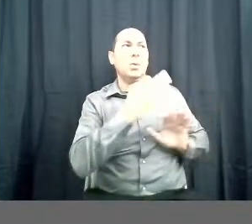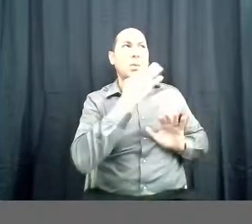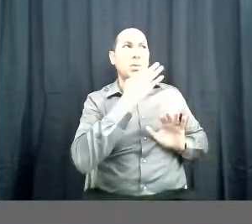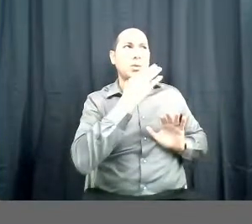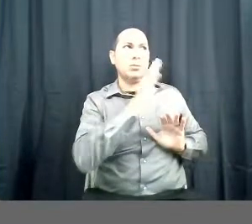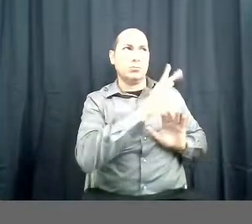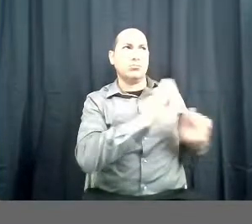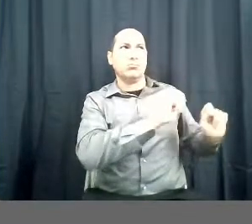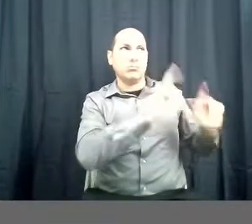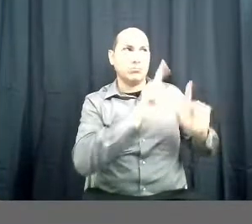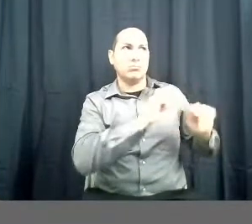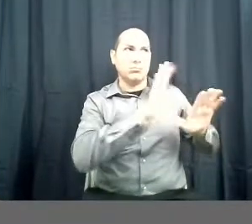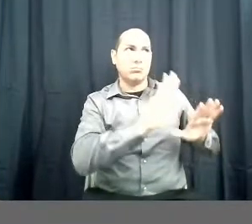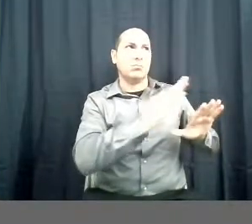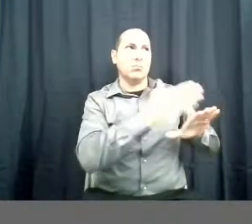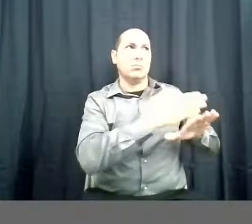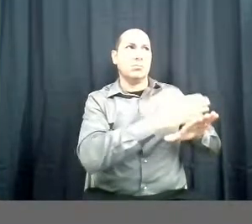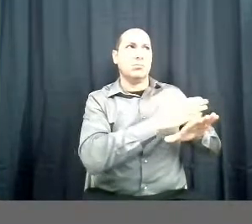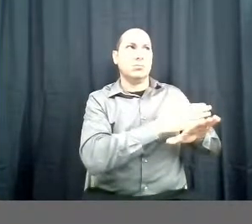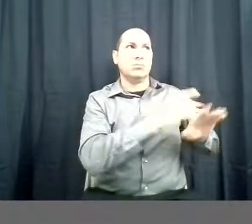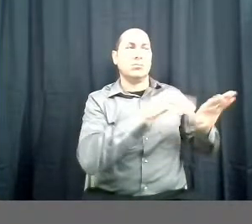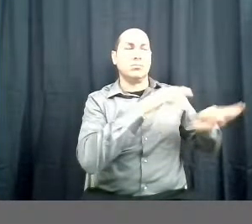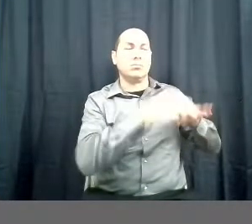to the year-to-date slide, please.